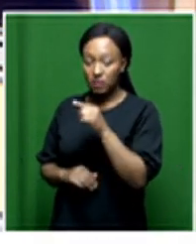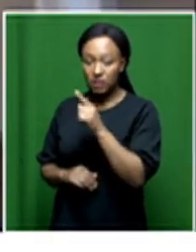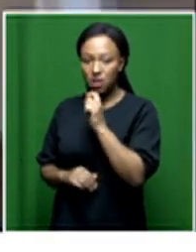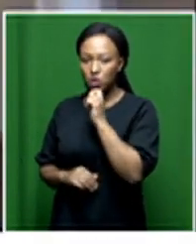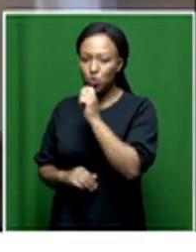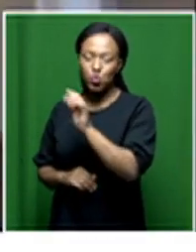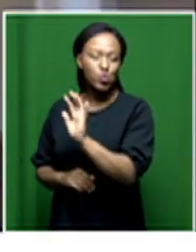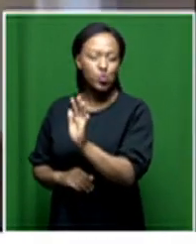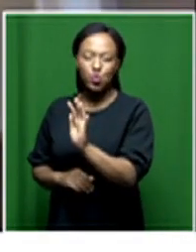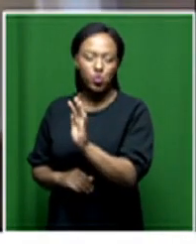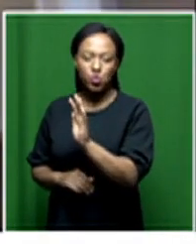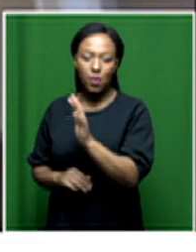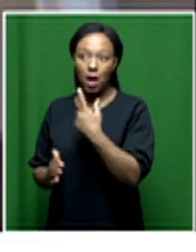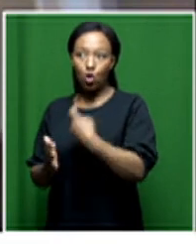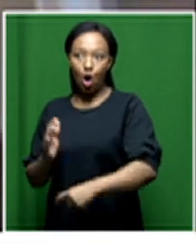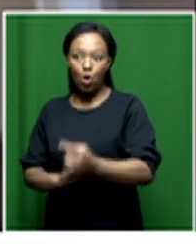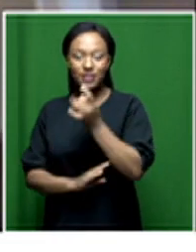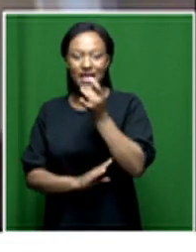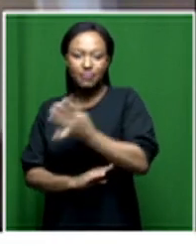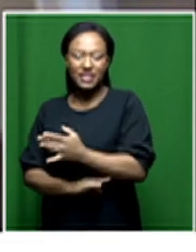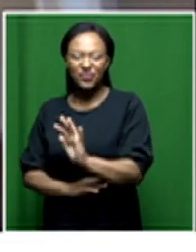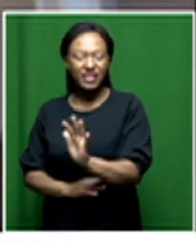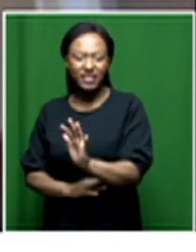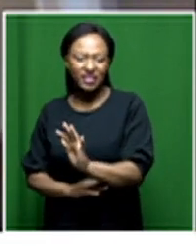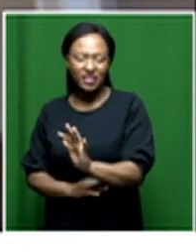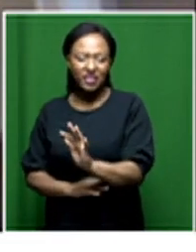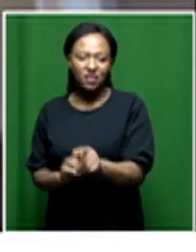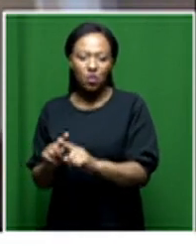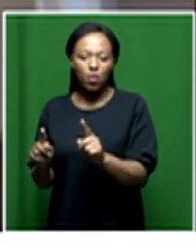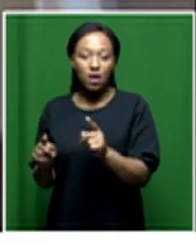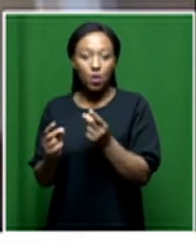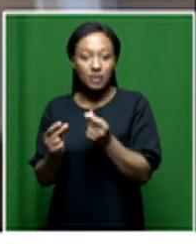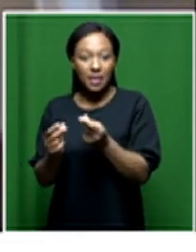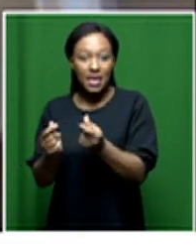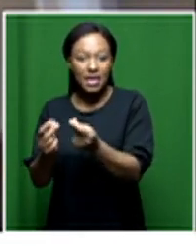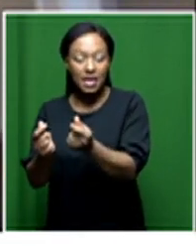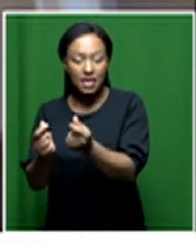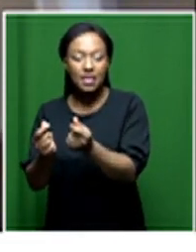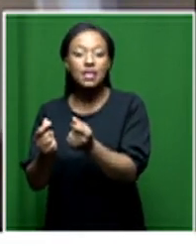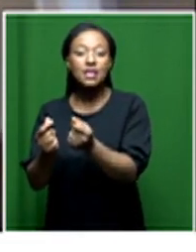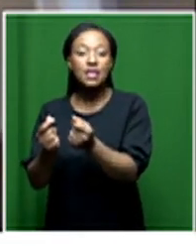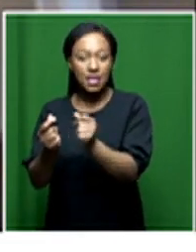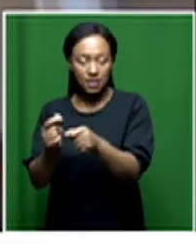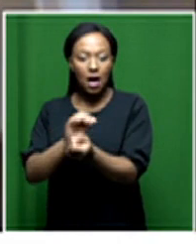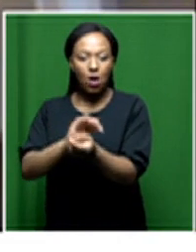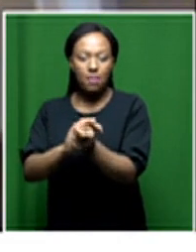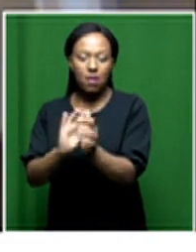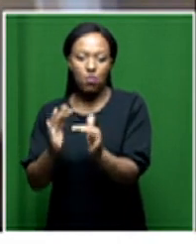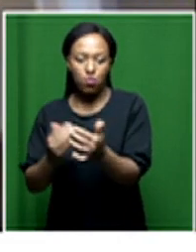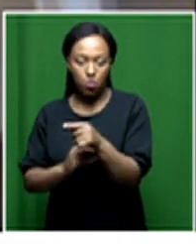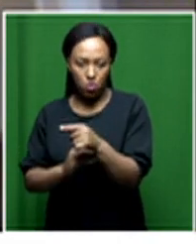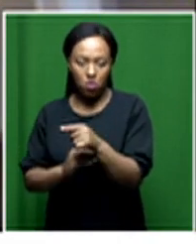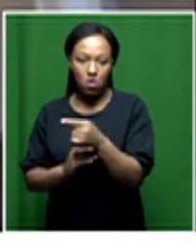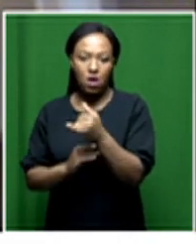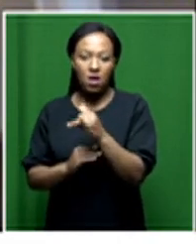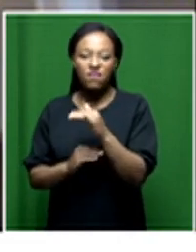and that's a message, really, or an indication of the speed with which it is happening. So if we were